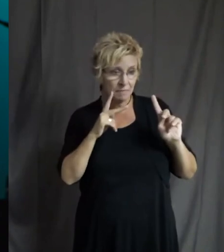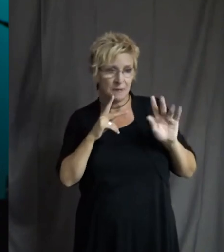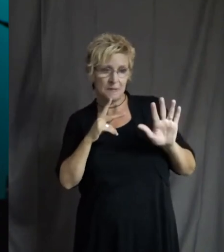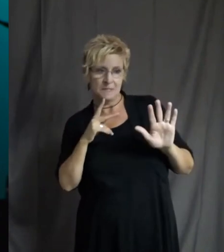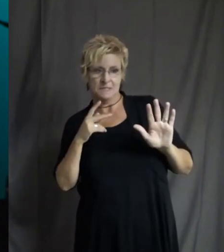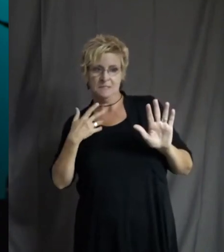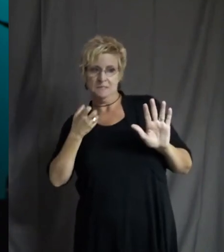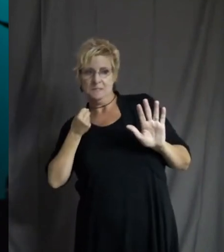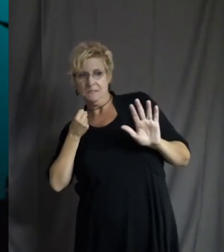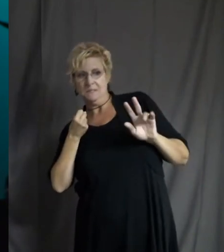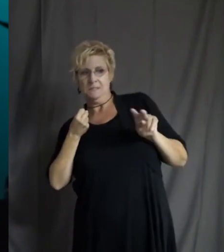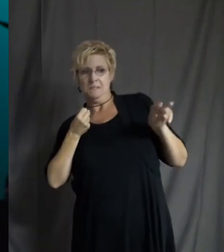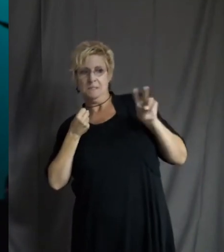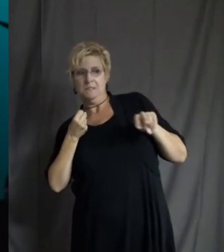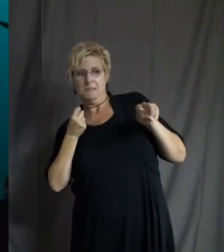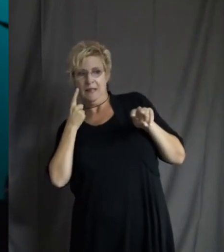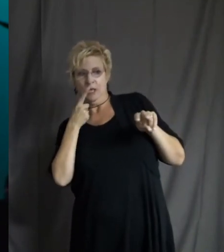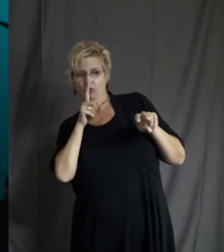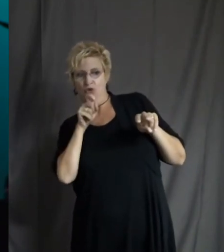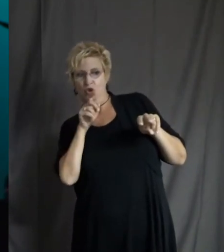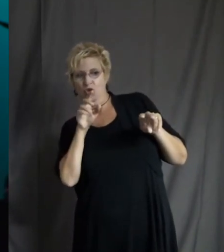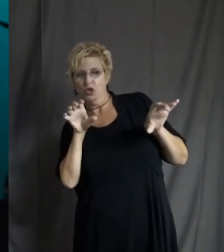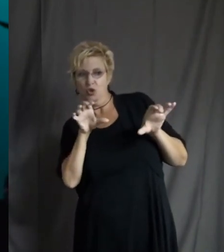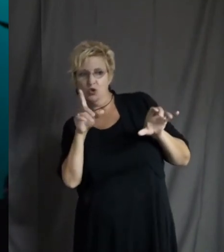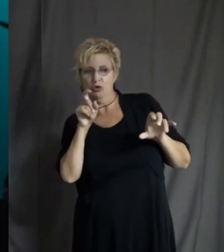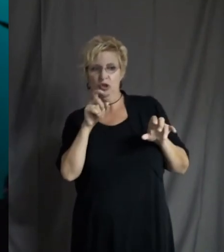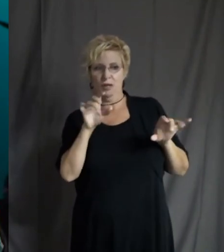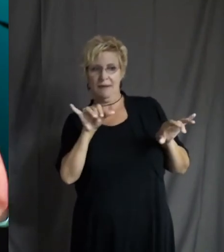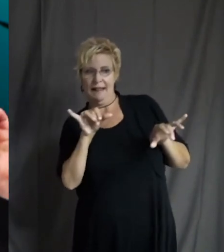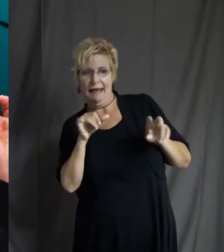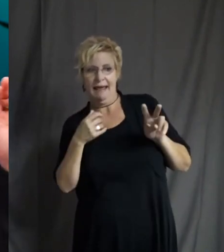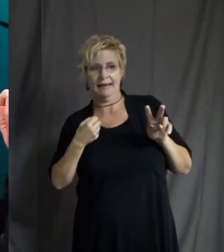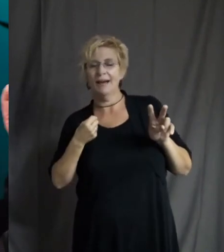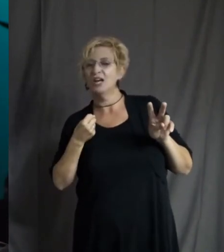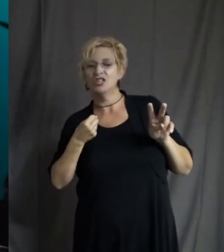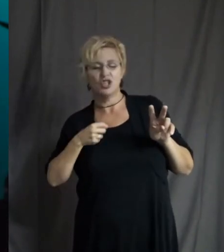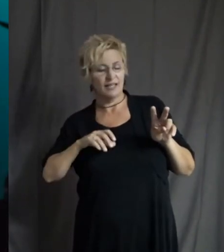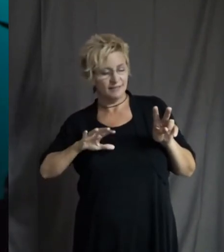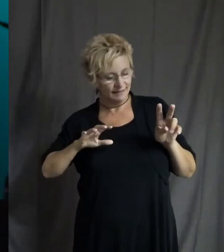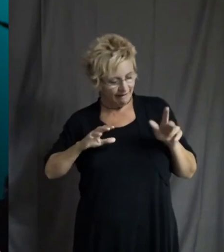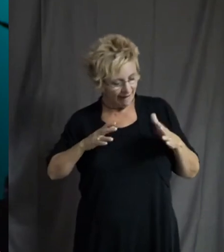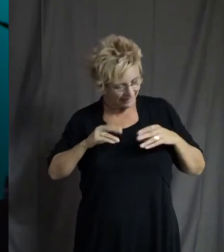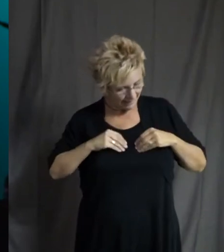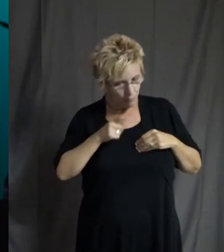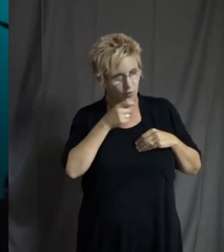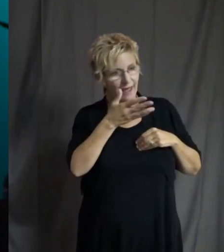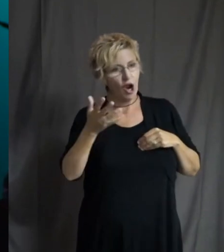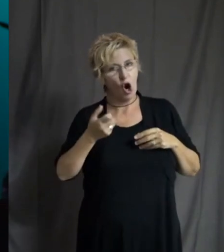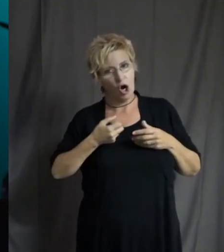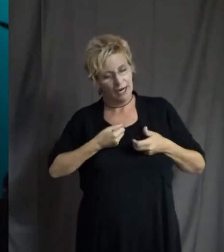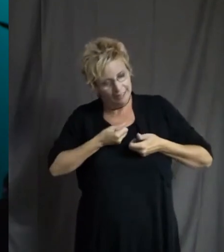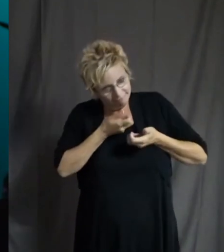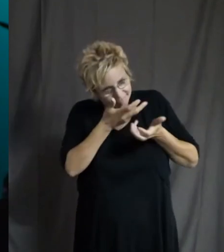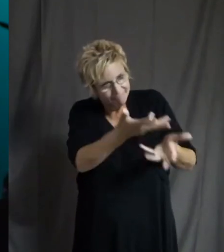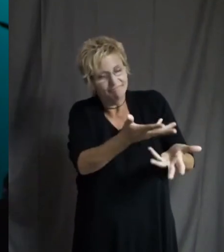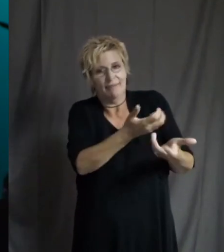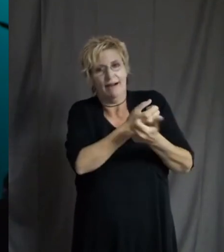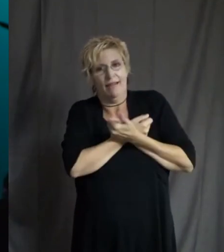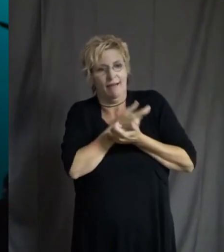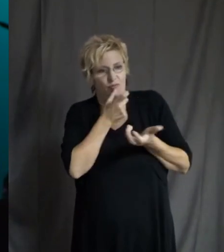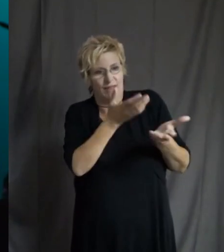Stop holding people and withholding your love based upon who you think others should be, and start accepting who they